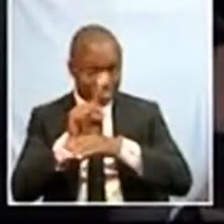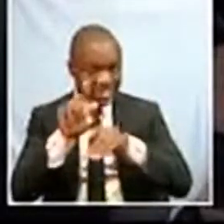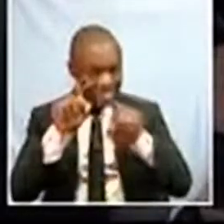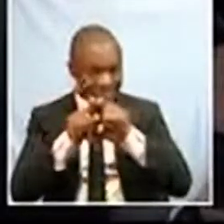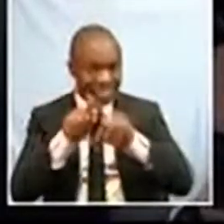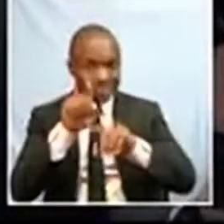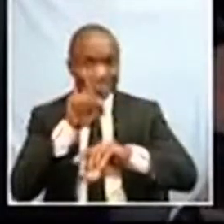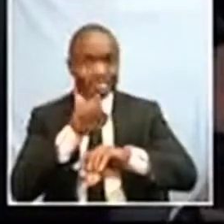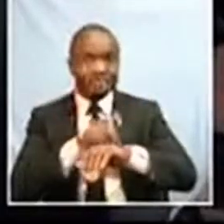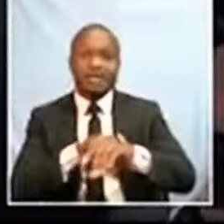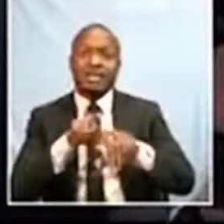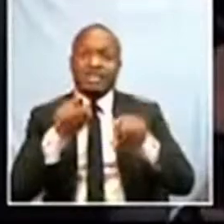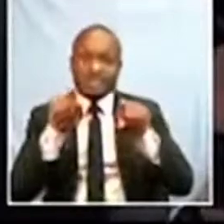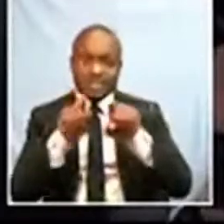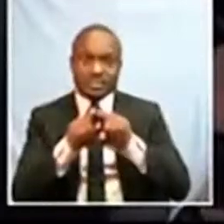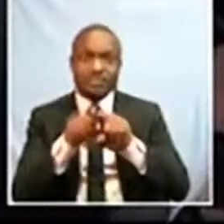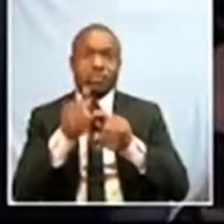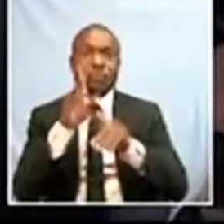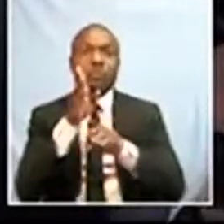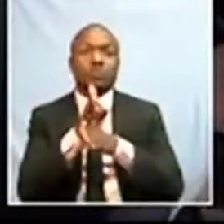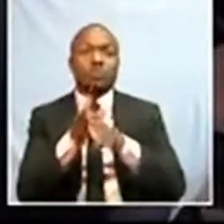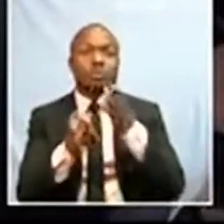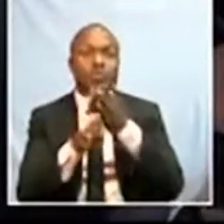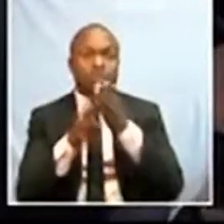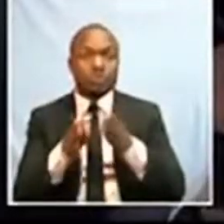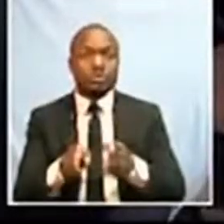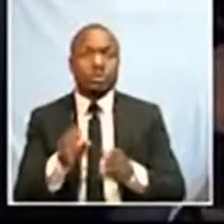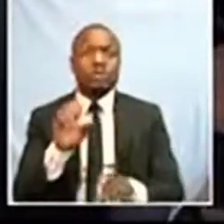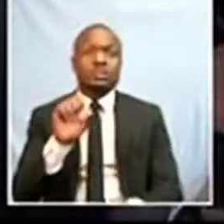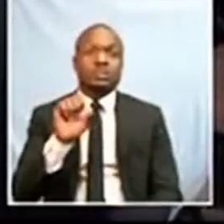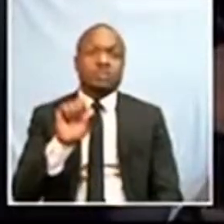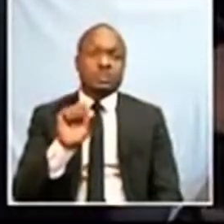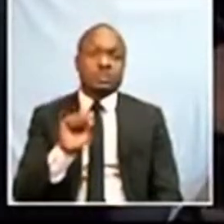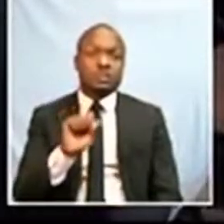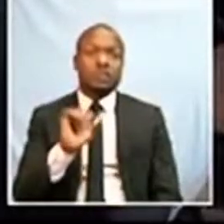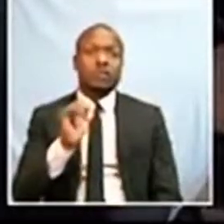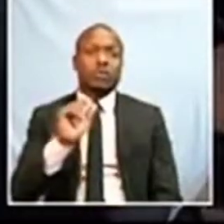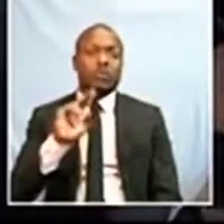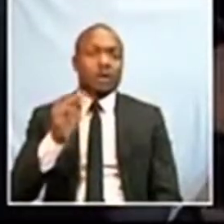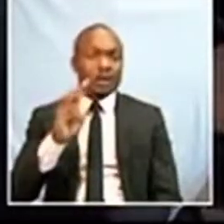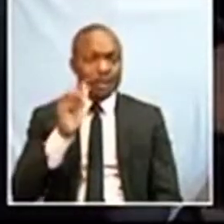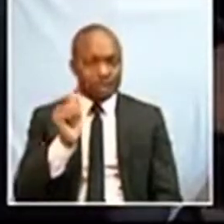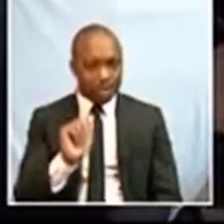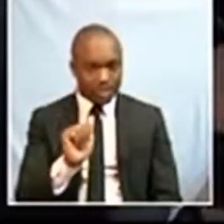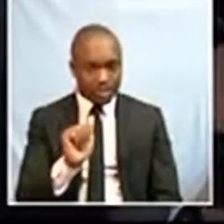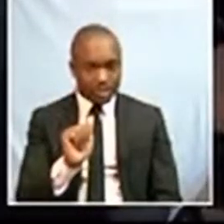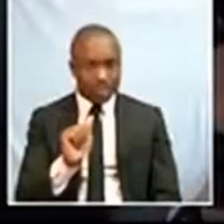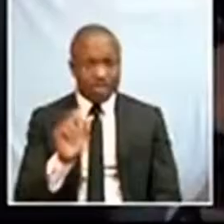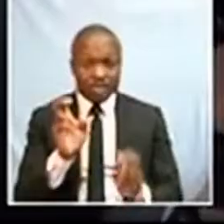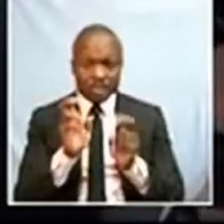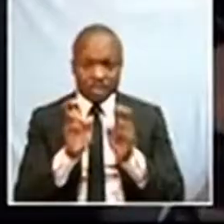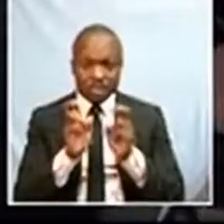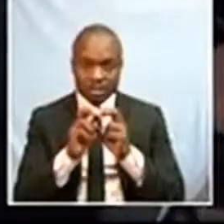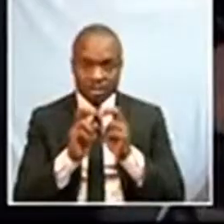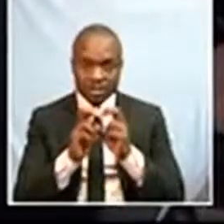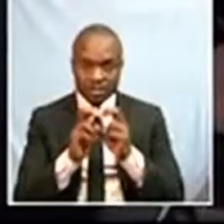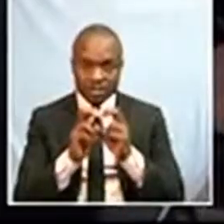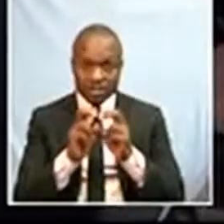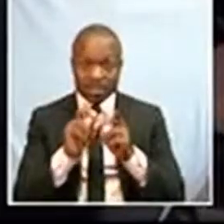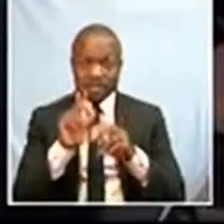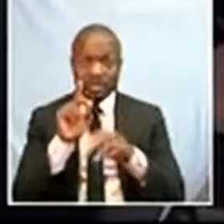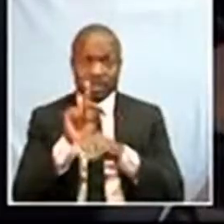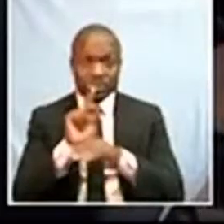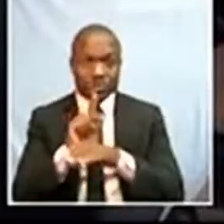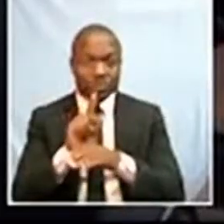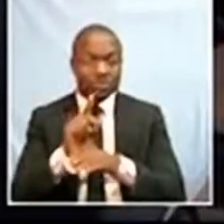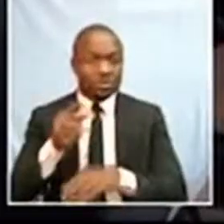same contractor on at Slowana Rural Health Post, the contract has delayed and ended up being